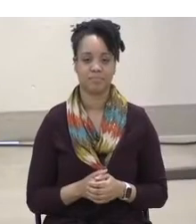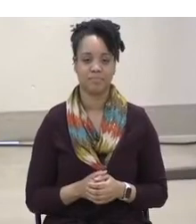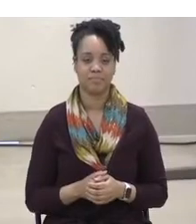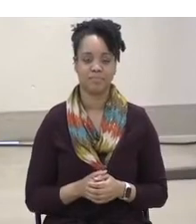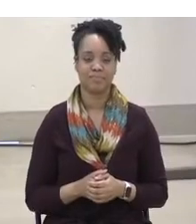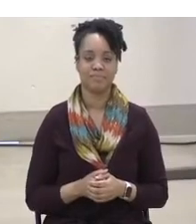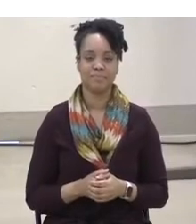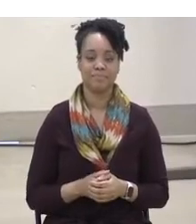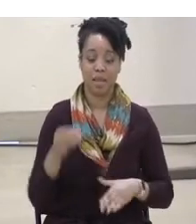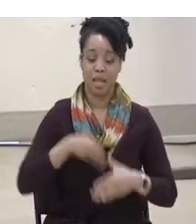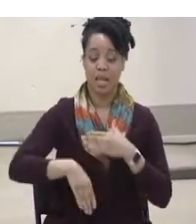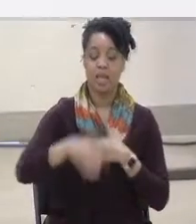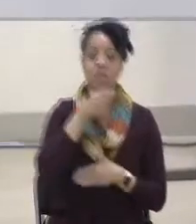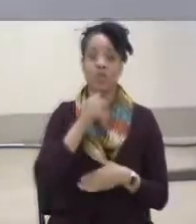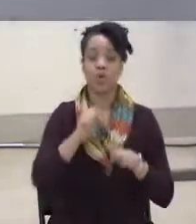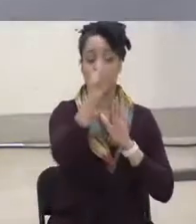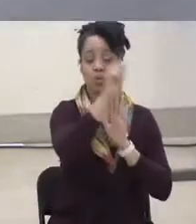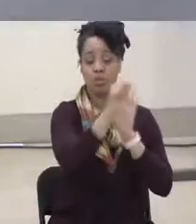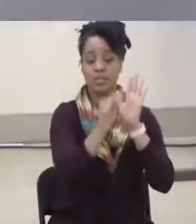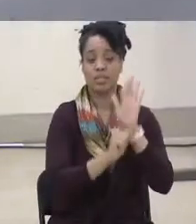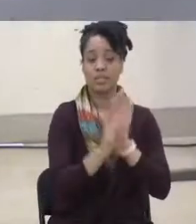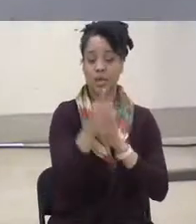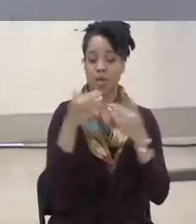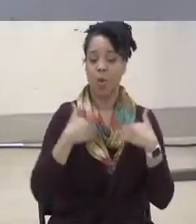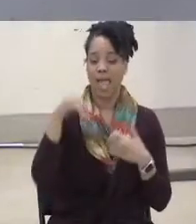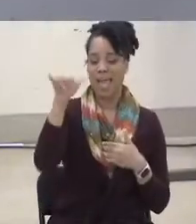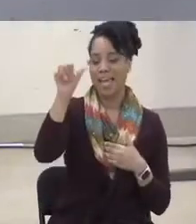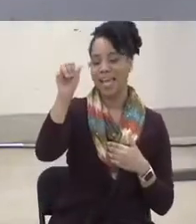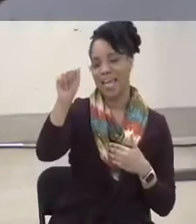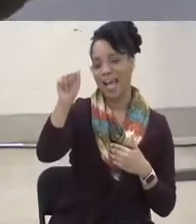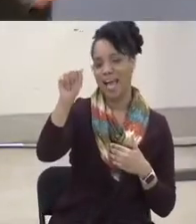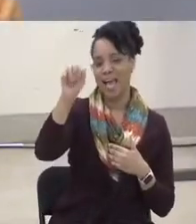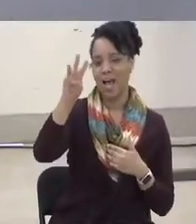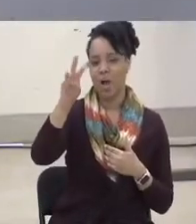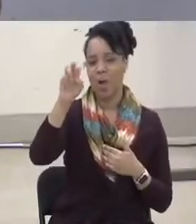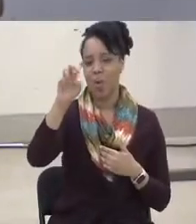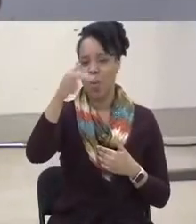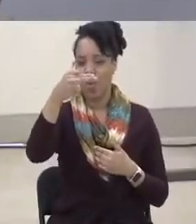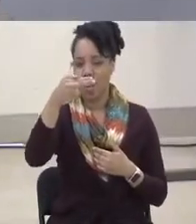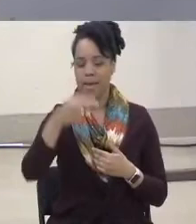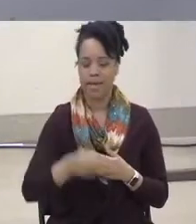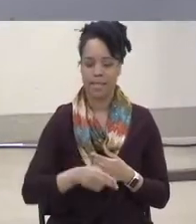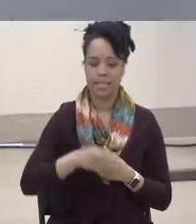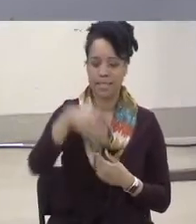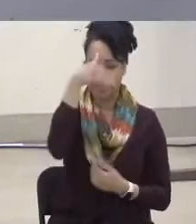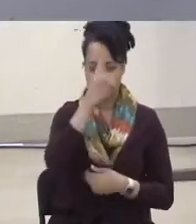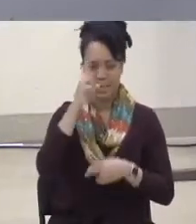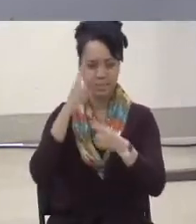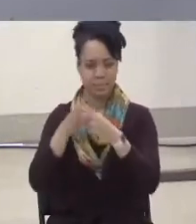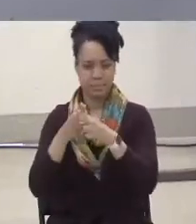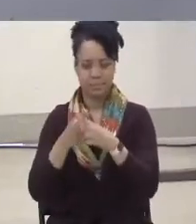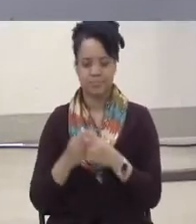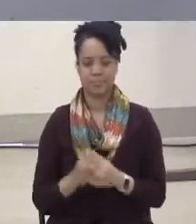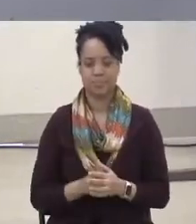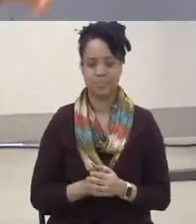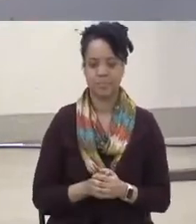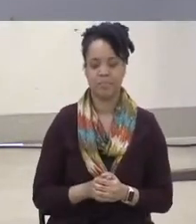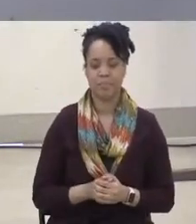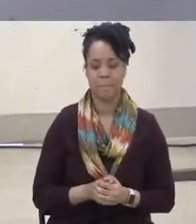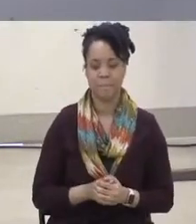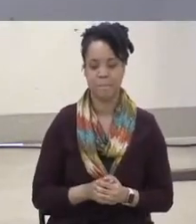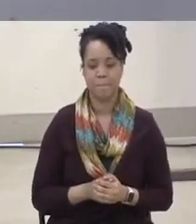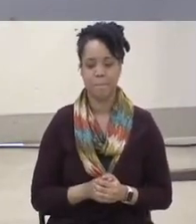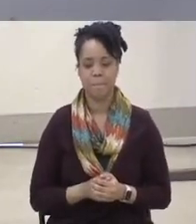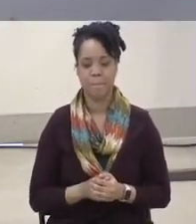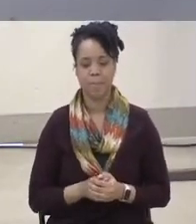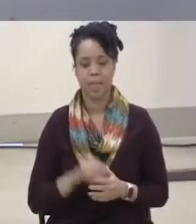venir. In the Old Testament, you had Yahweh as the name of God, En el Antiguo Testamento tenías a Yahweh como el nombre de which